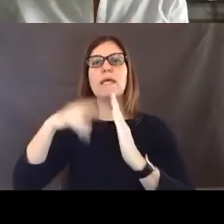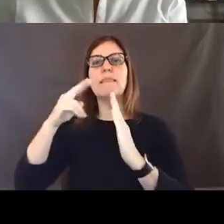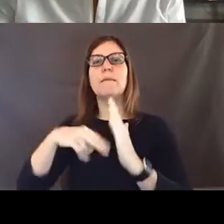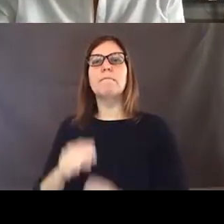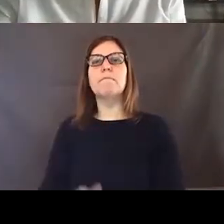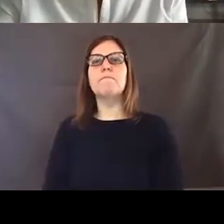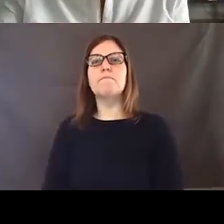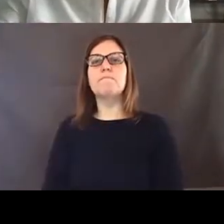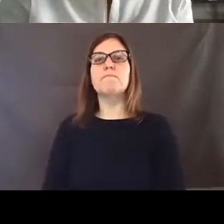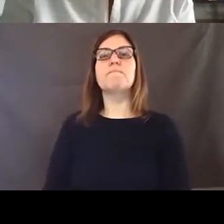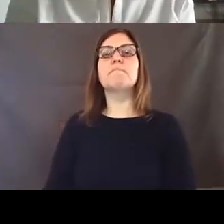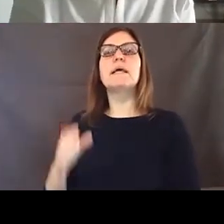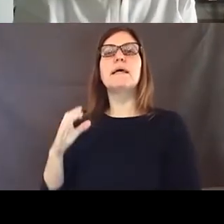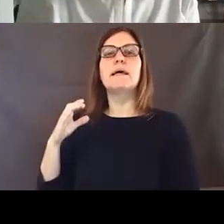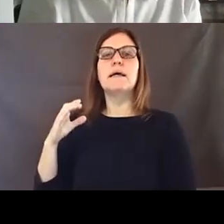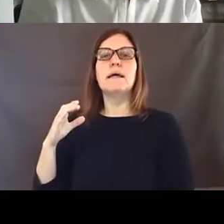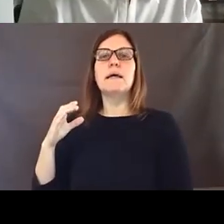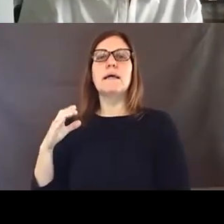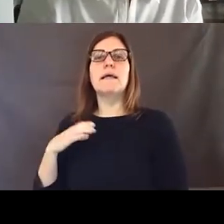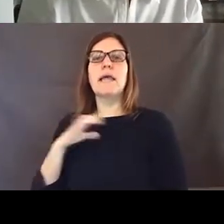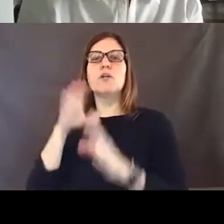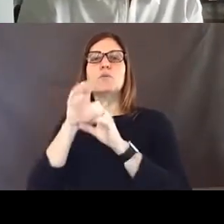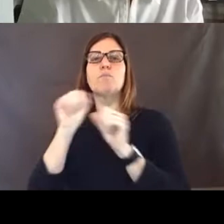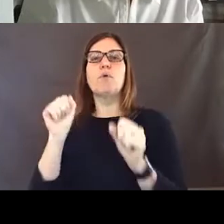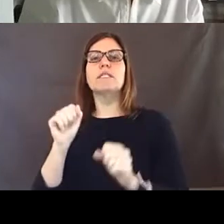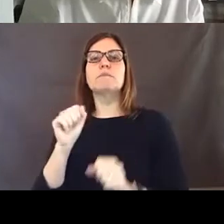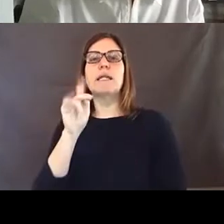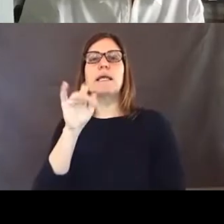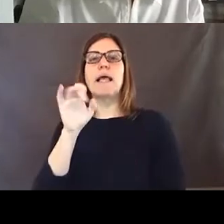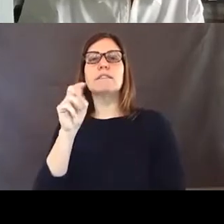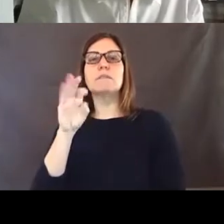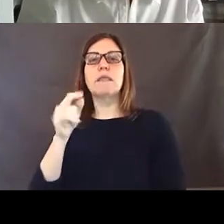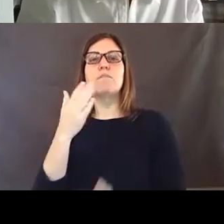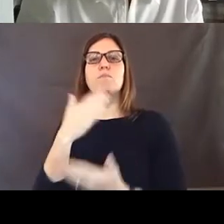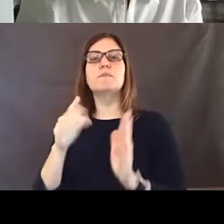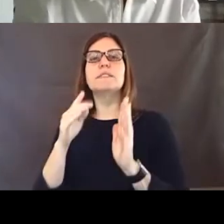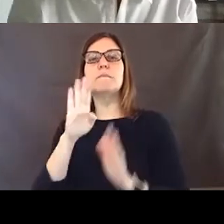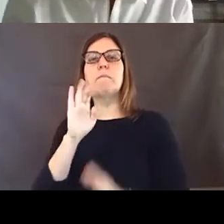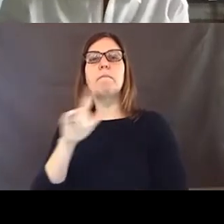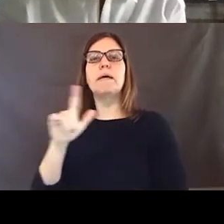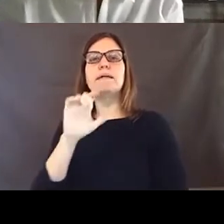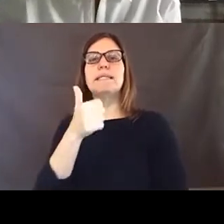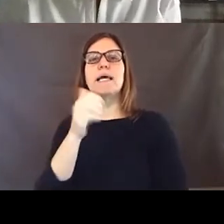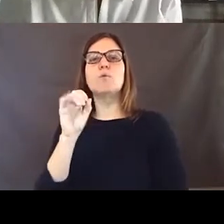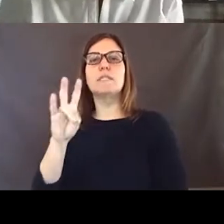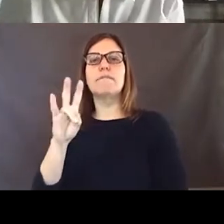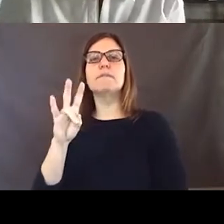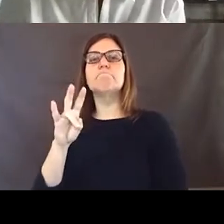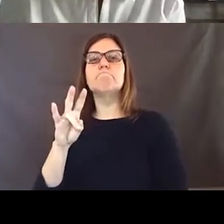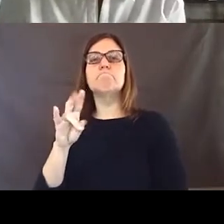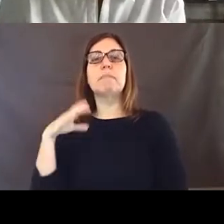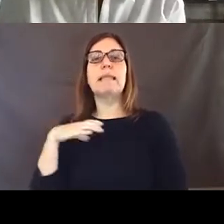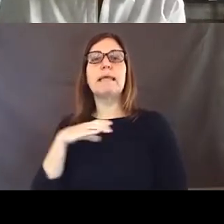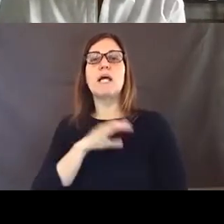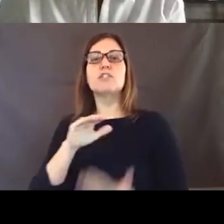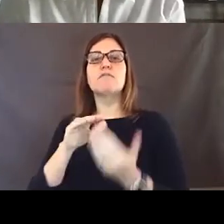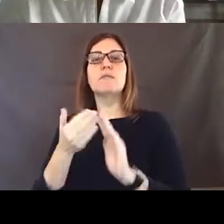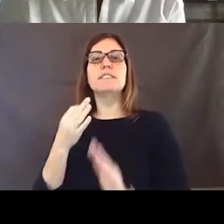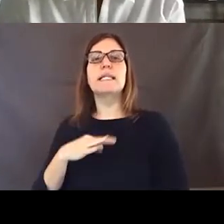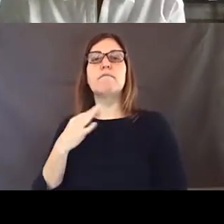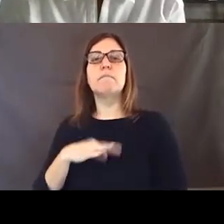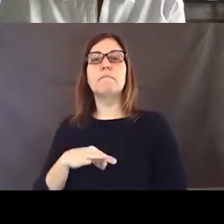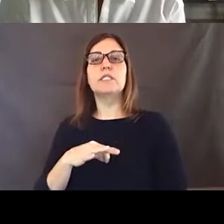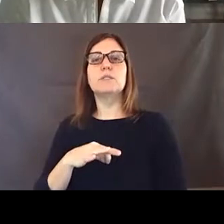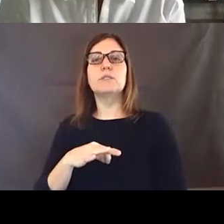Council President Cal Smith presents Bill Number 1007. Now therefore be it resolved that the Council of the City of Pittsburgh does